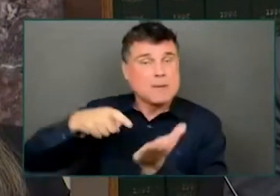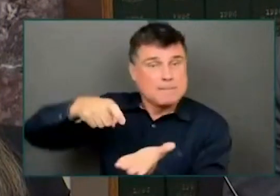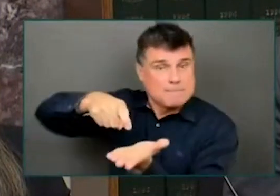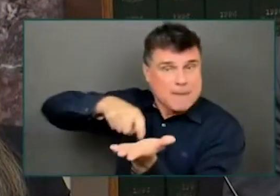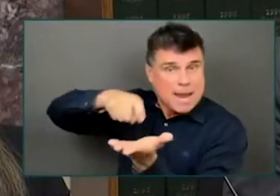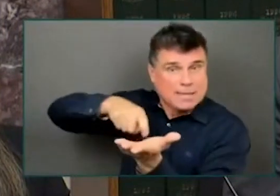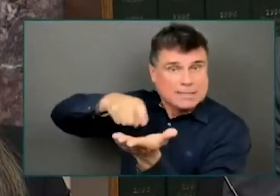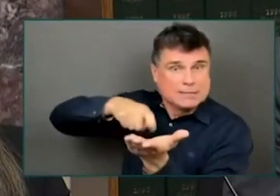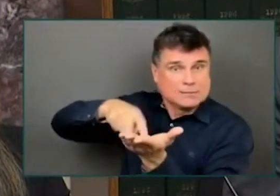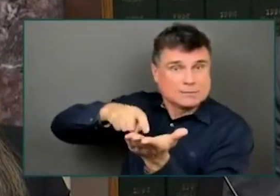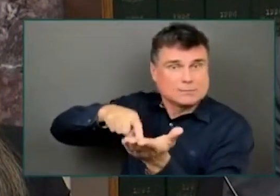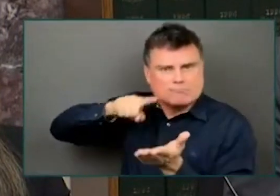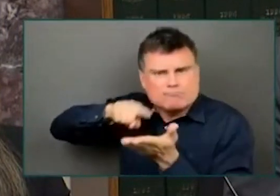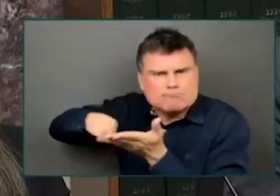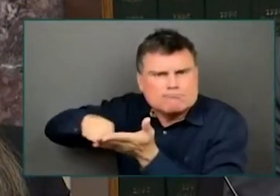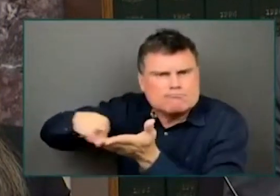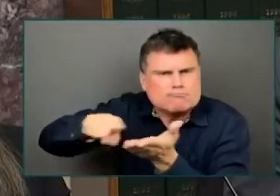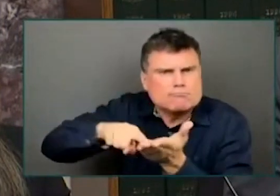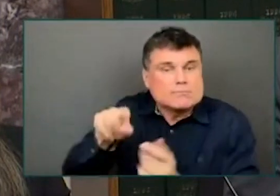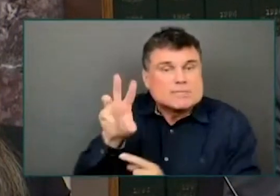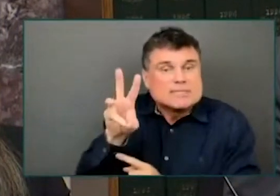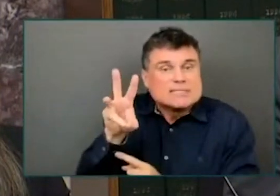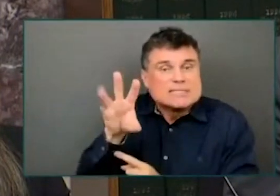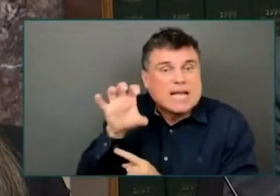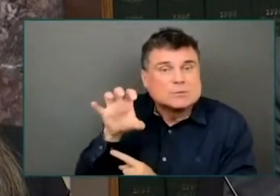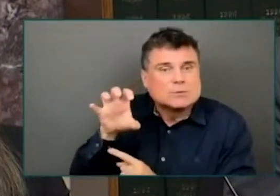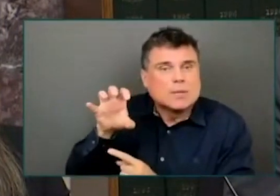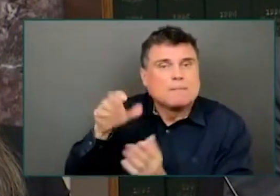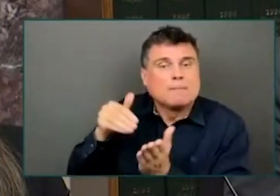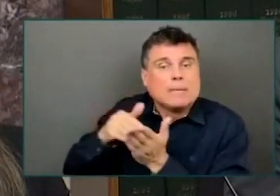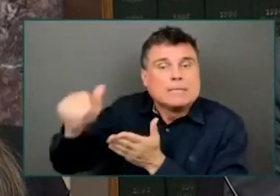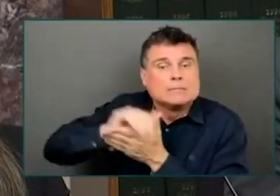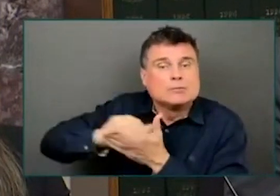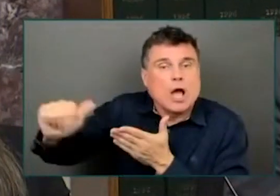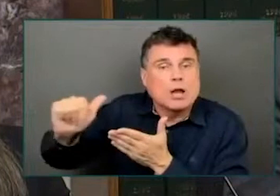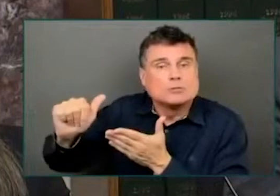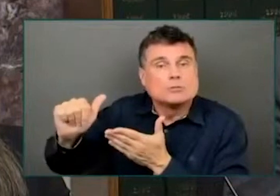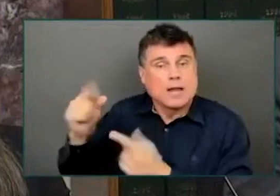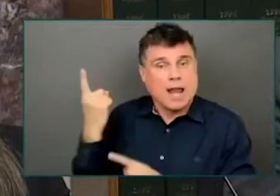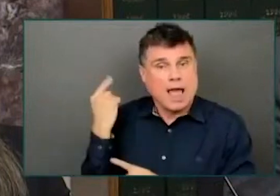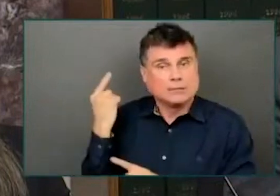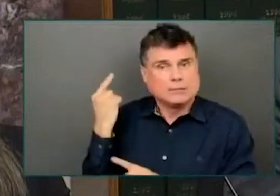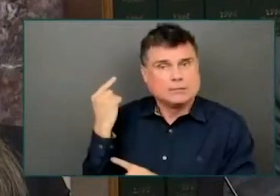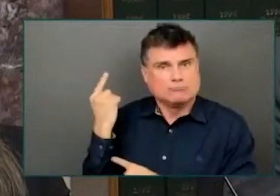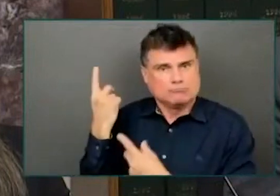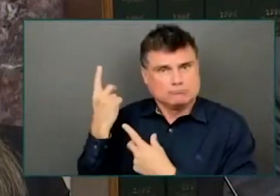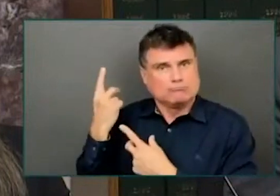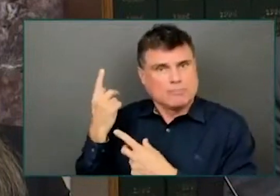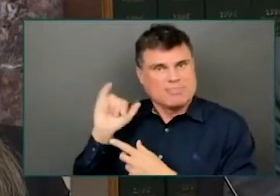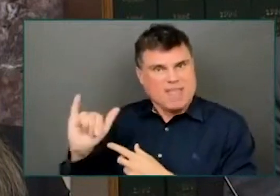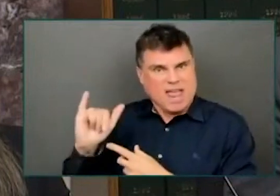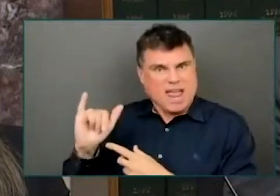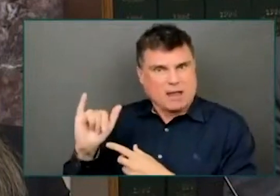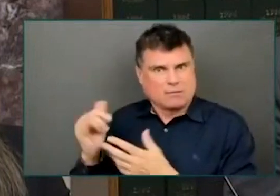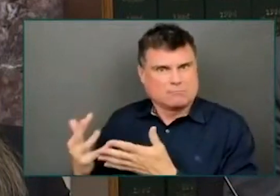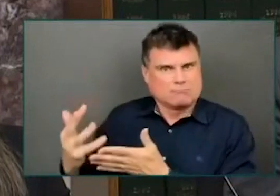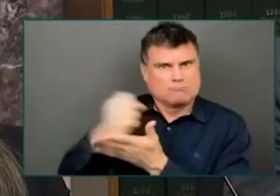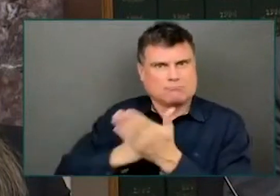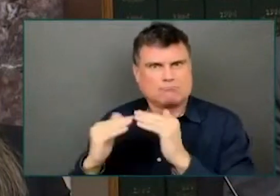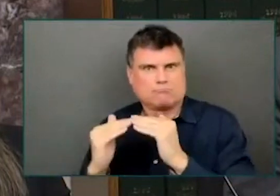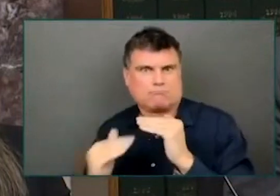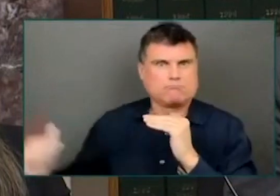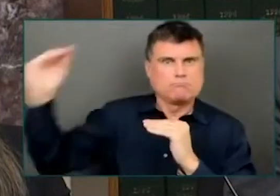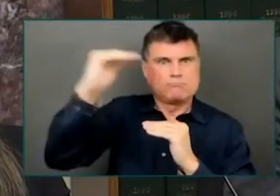in 2021. Mr. Speaker, this is the highest level in a decade. As part of Budget 2022,